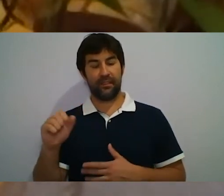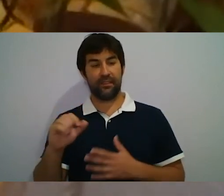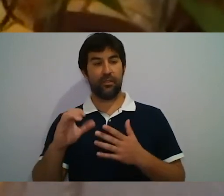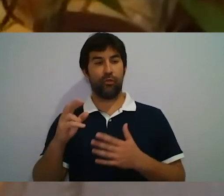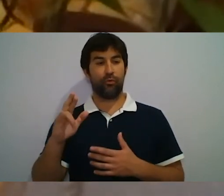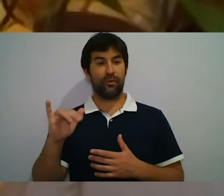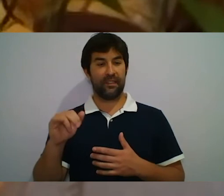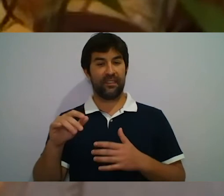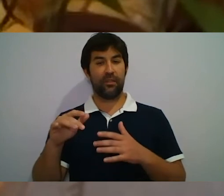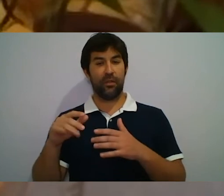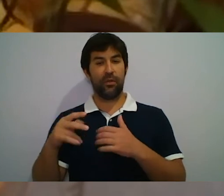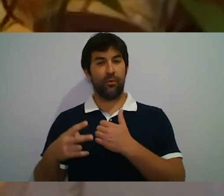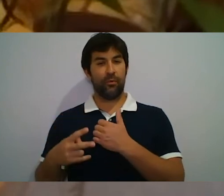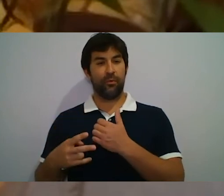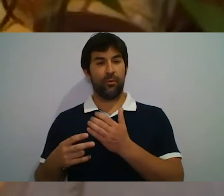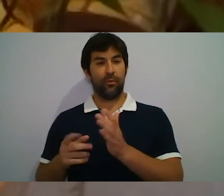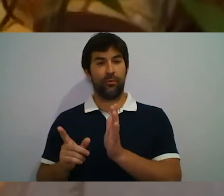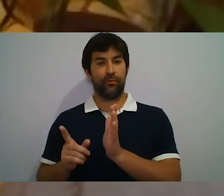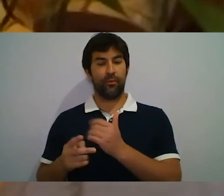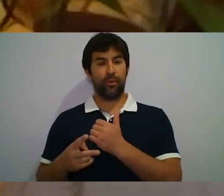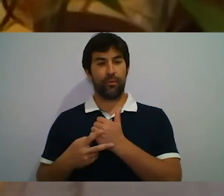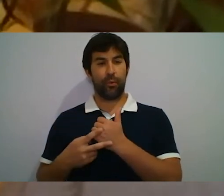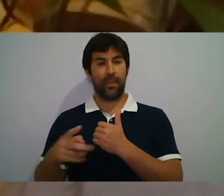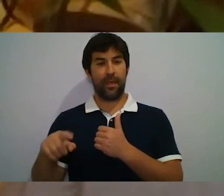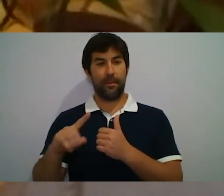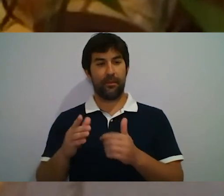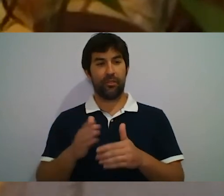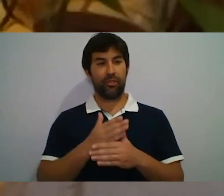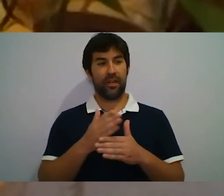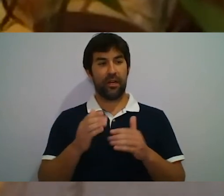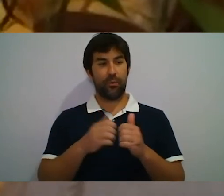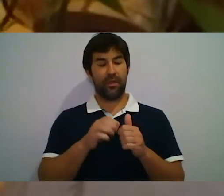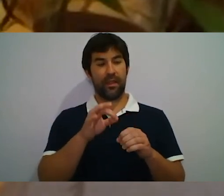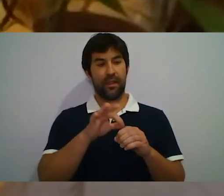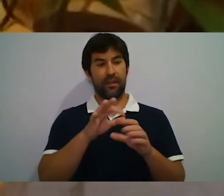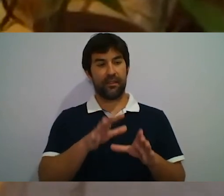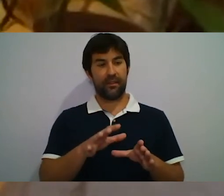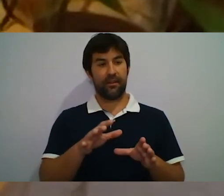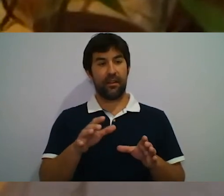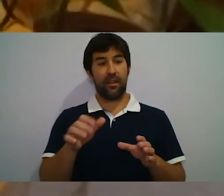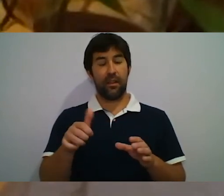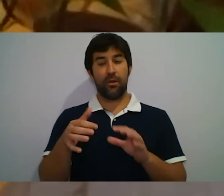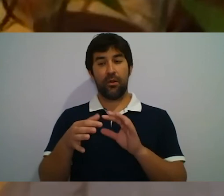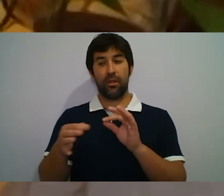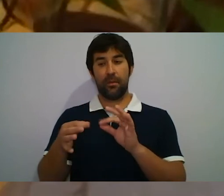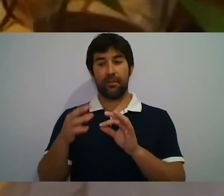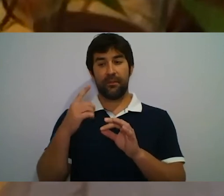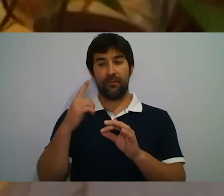program. Maybe $1 million a year would easily be able to be